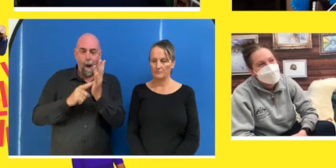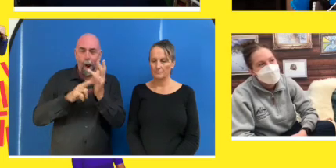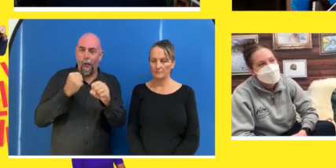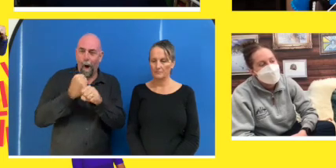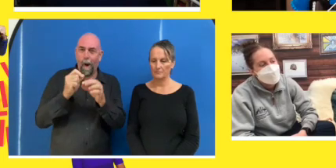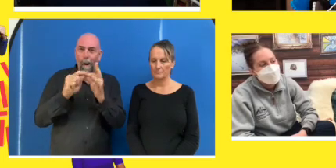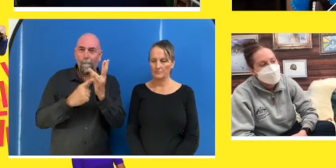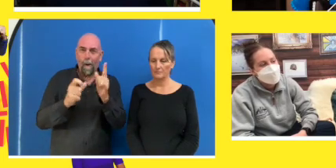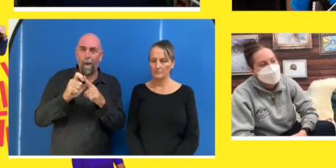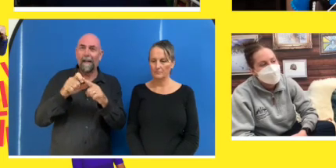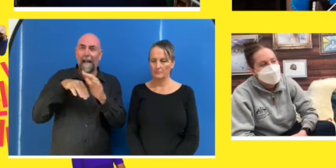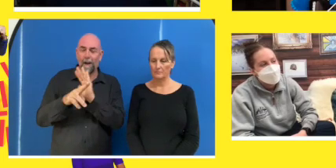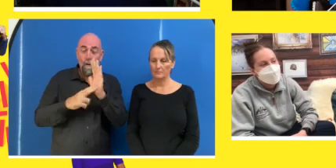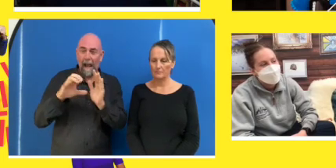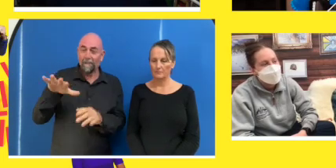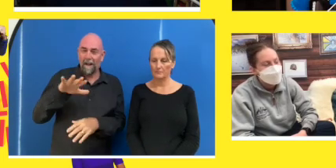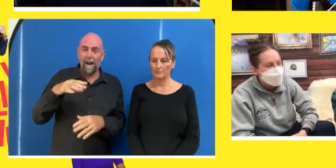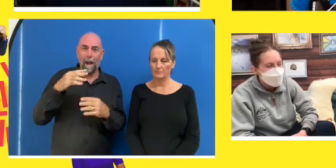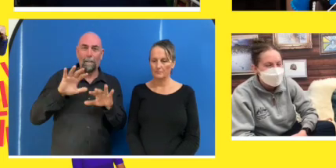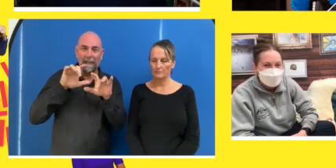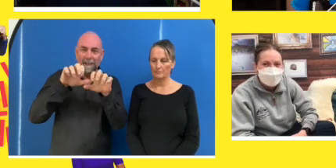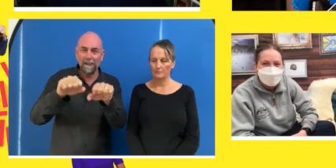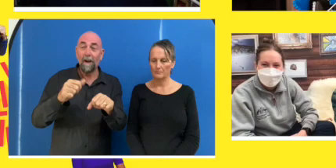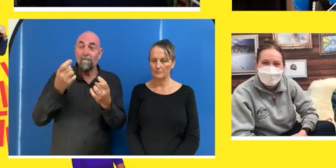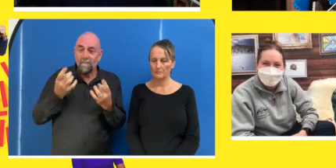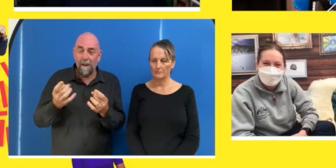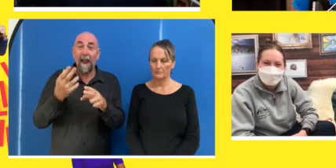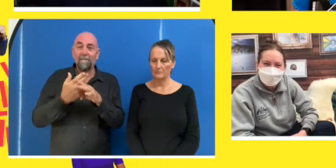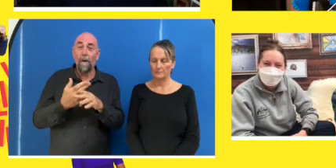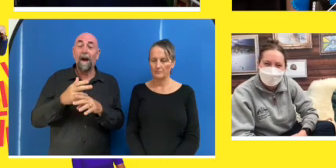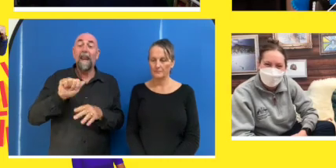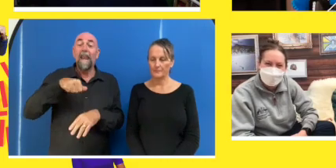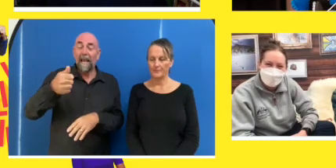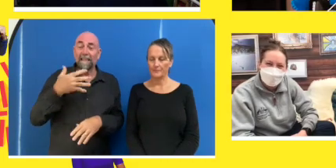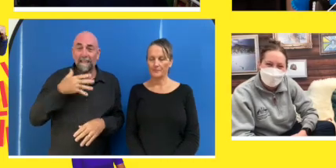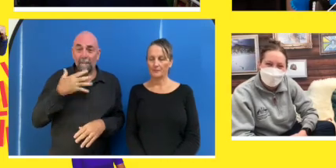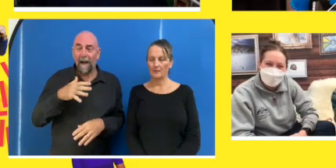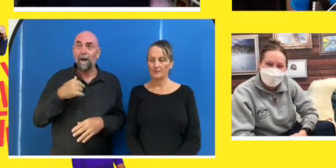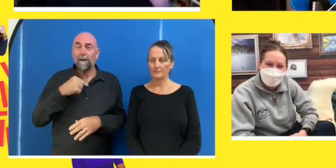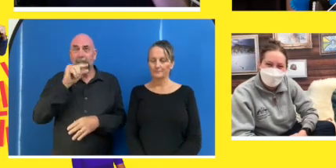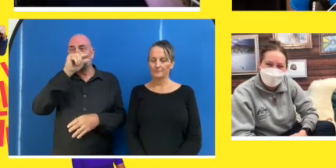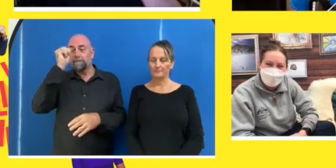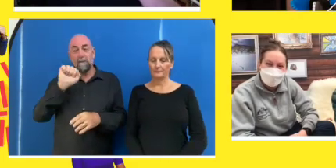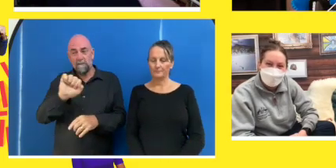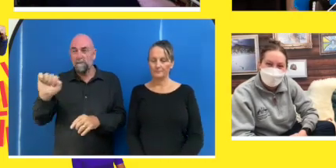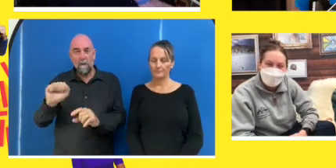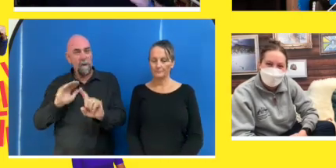intrigued by vision impaired surfing. Yes. Oh, yeah. Wait, how would that